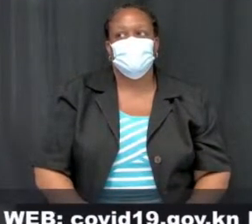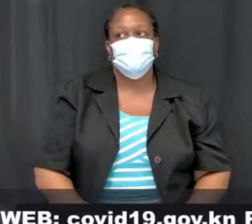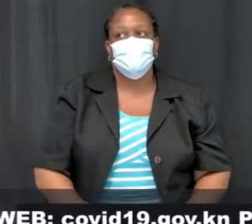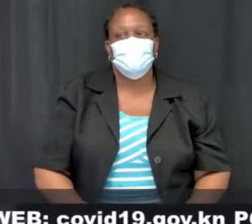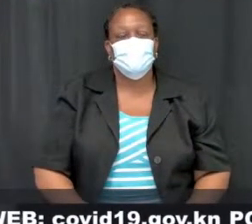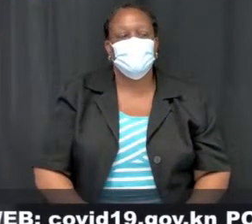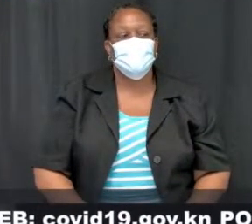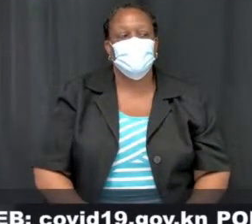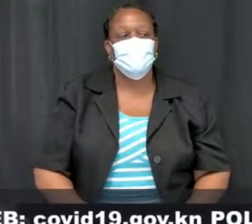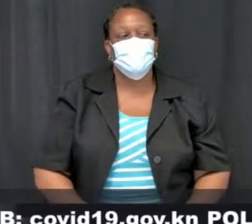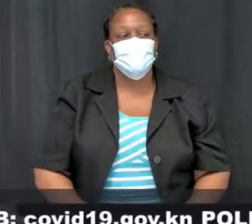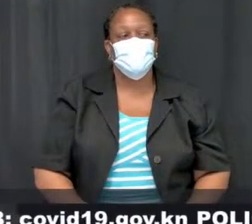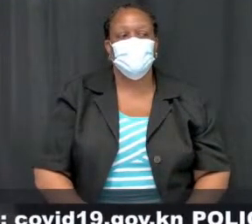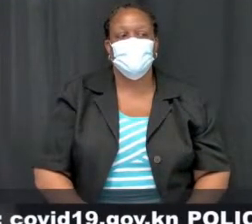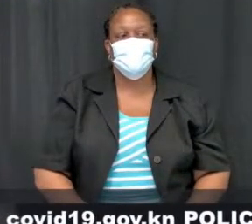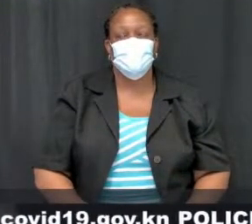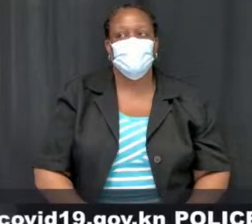the